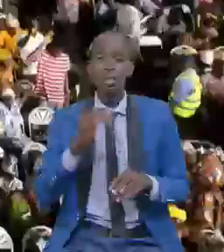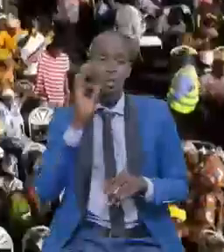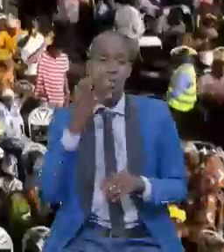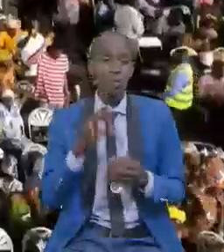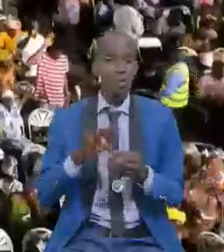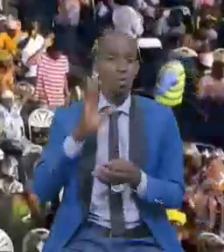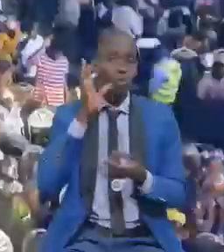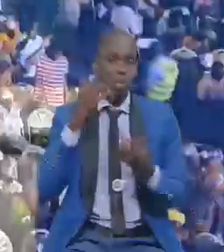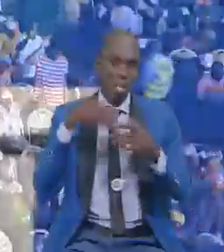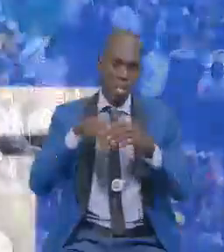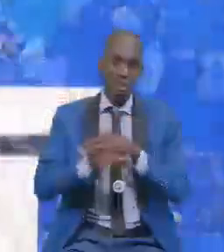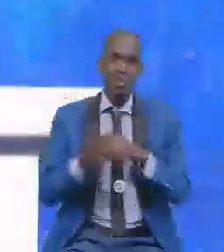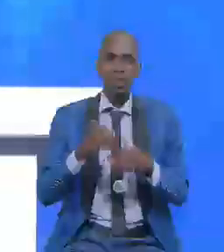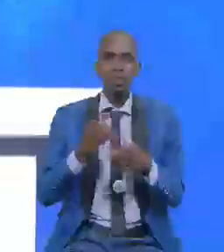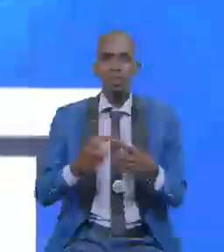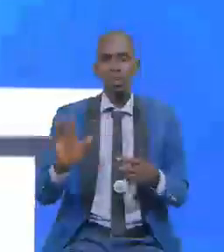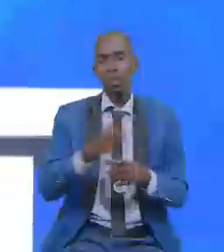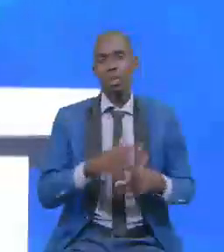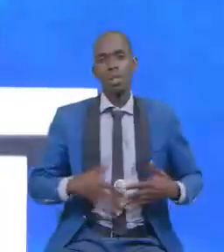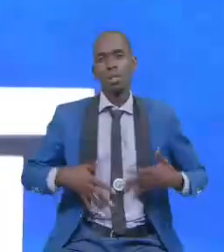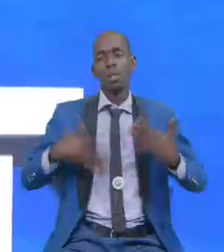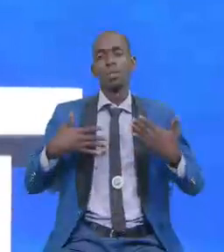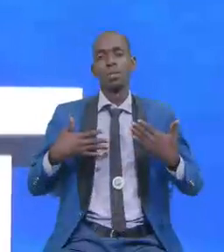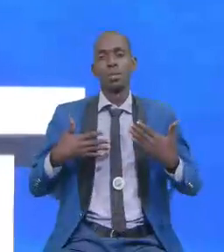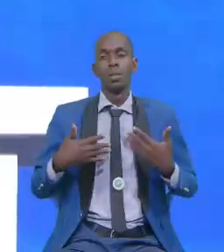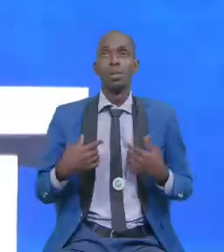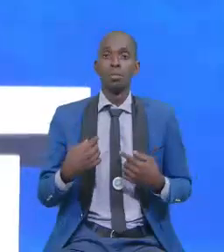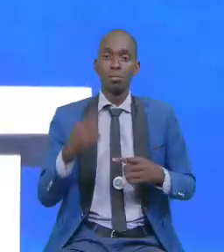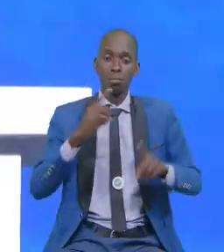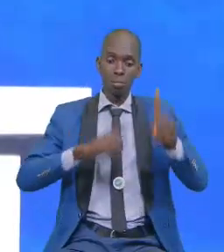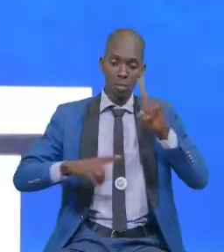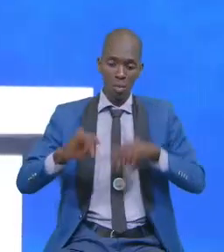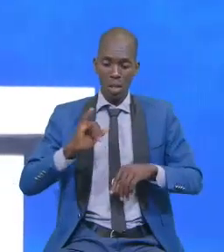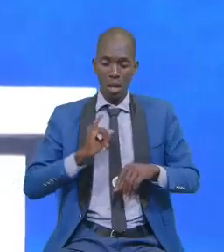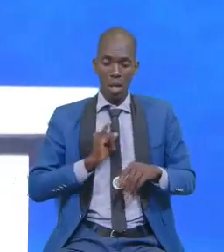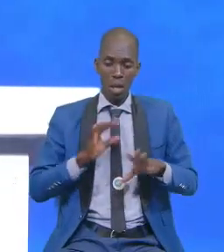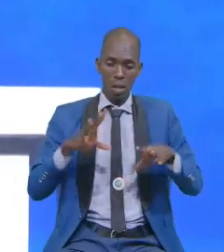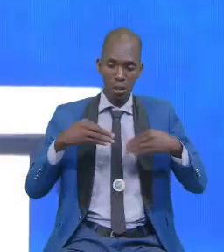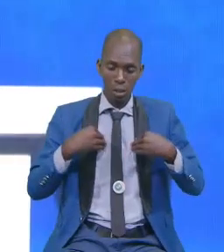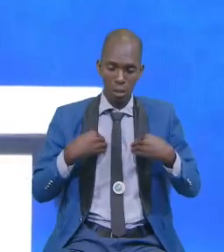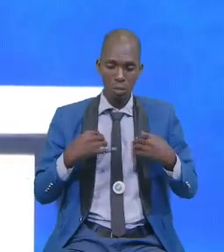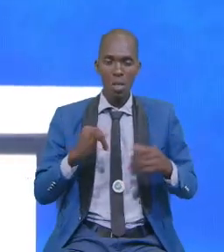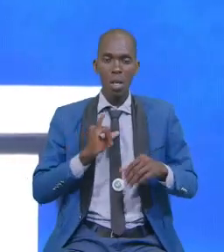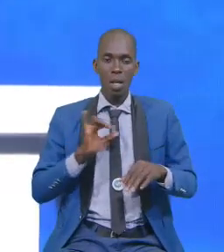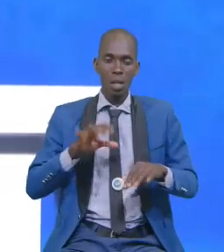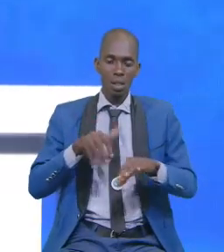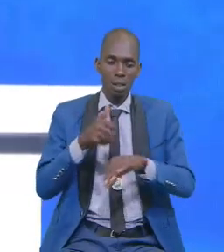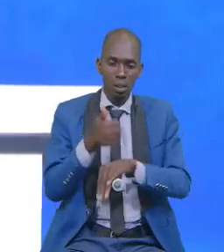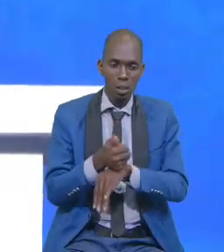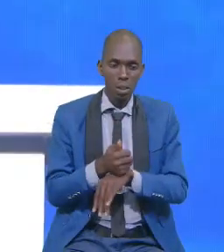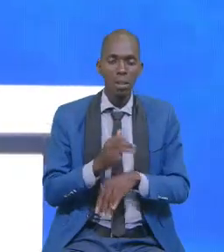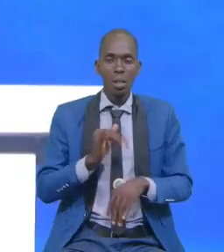life. I accept, I affirm, I